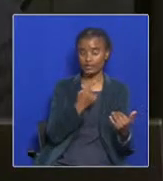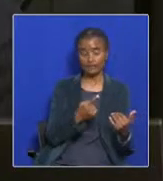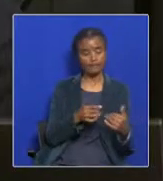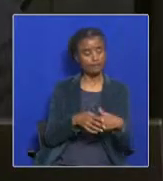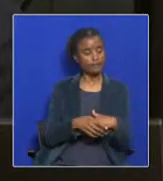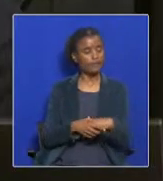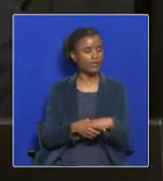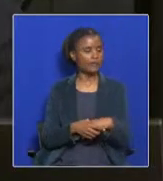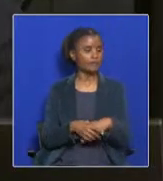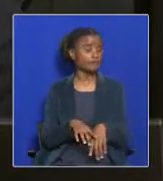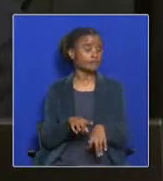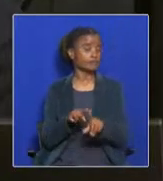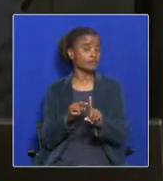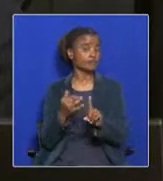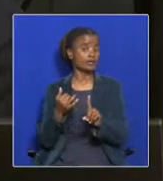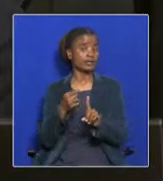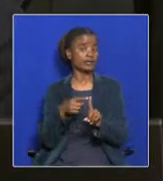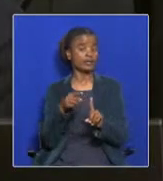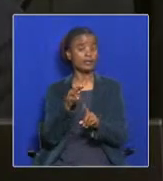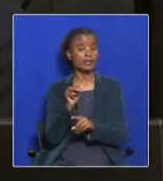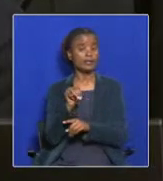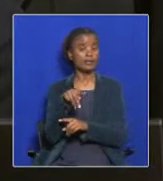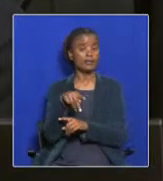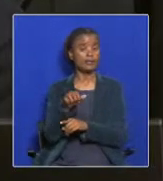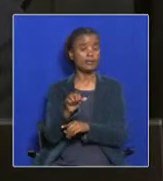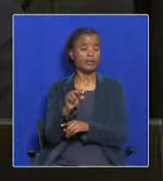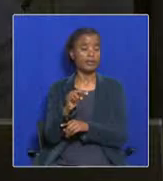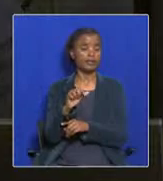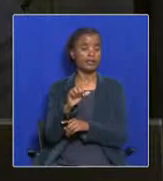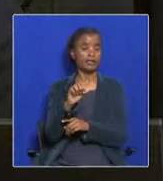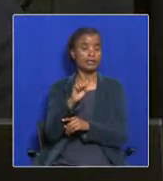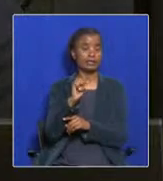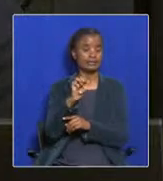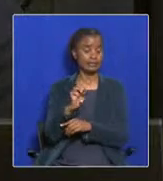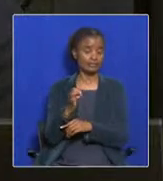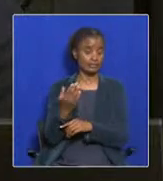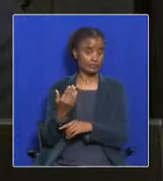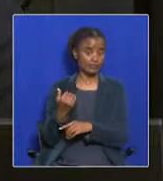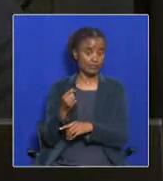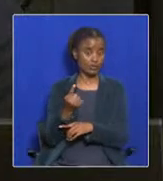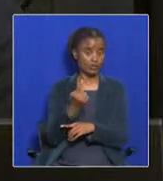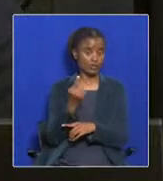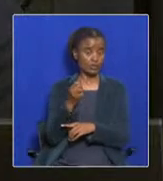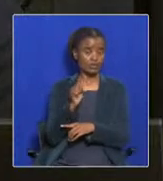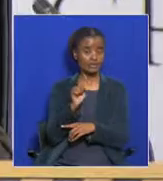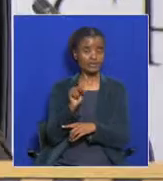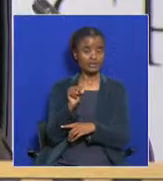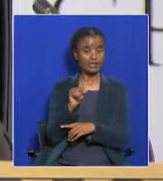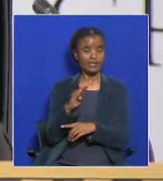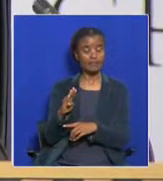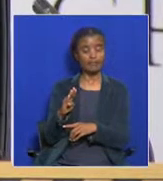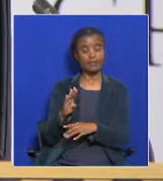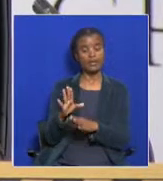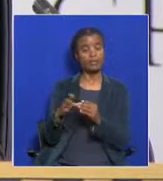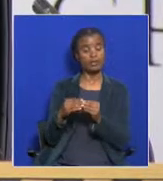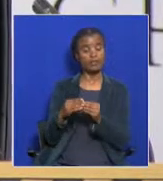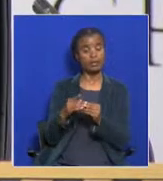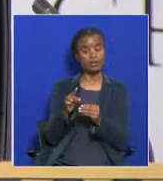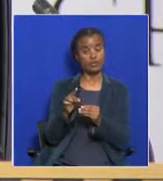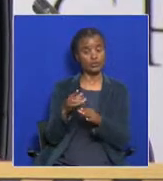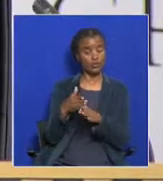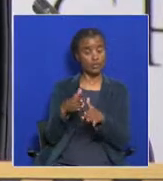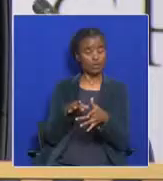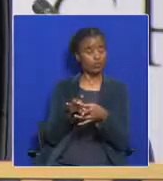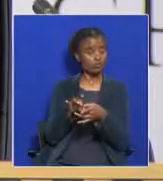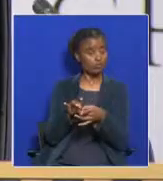Officer Mpangase, or was, because he's no longer there, the only SANEP member that you got along with at the time? No, like I